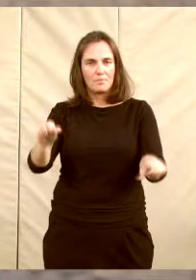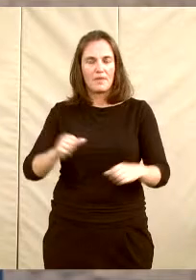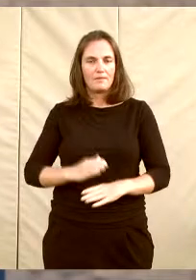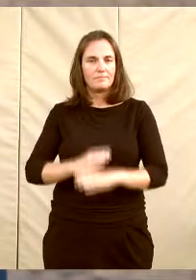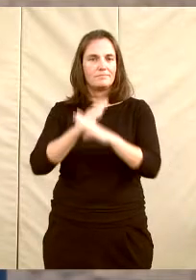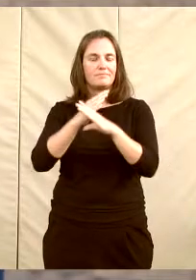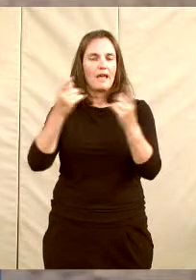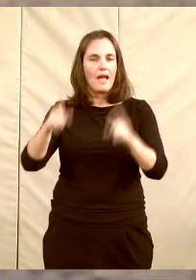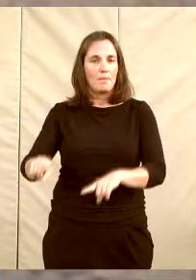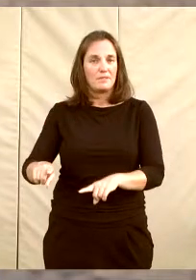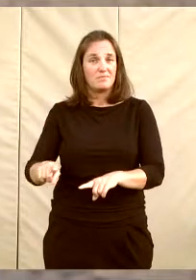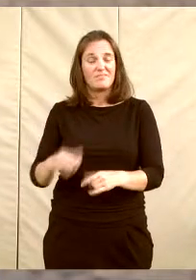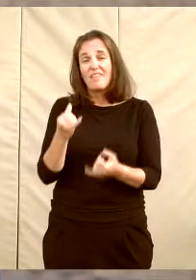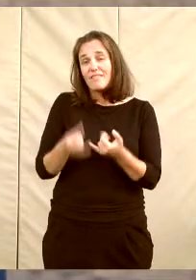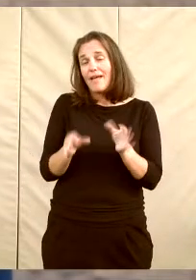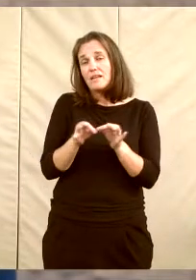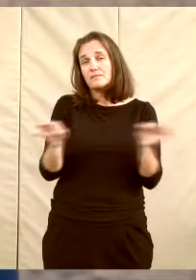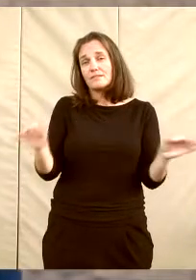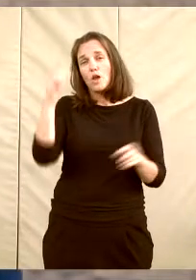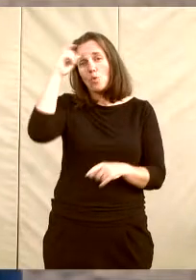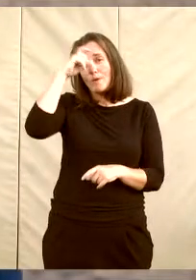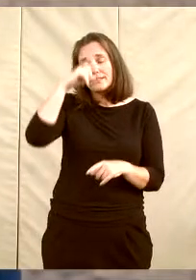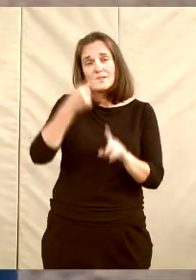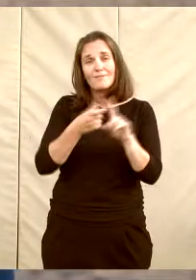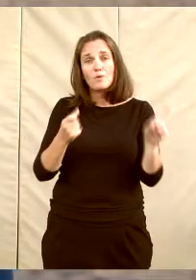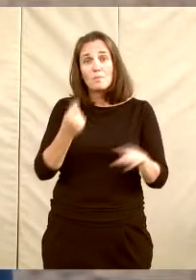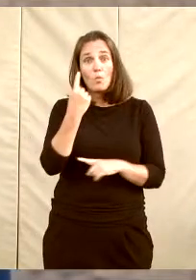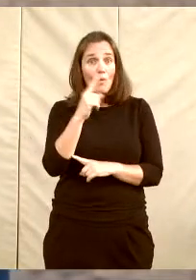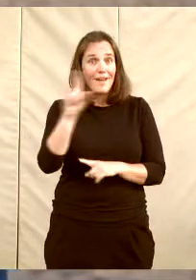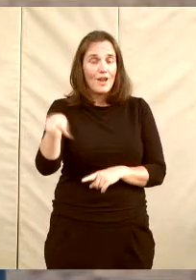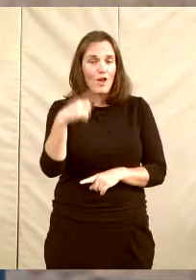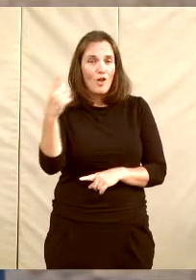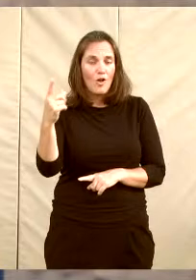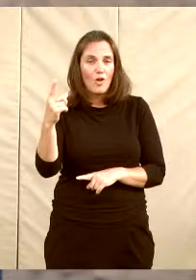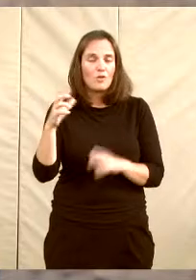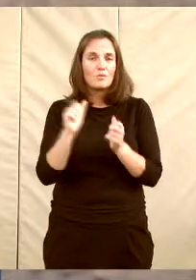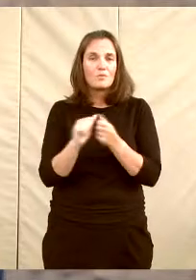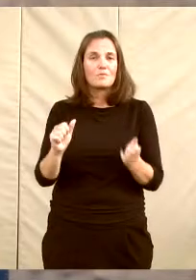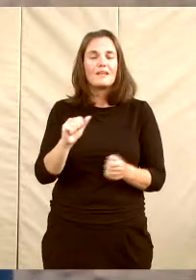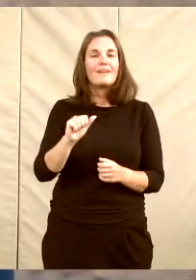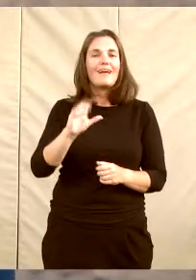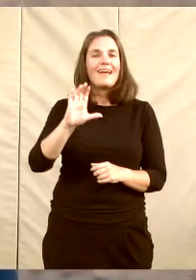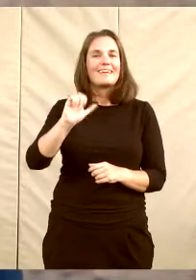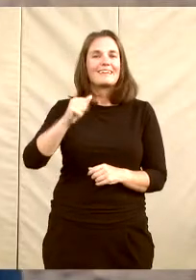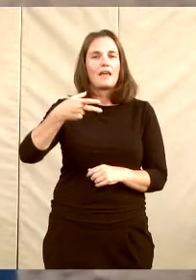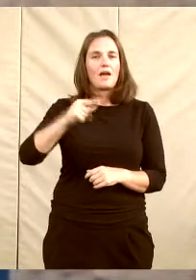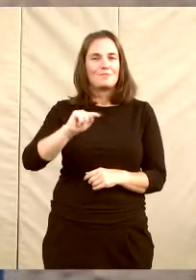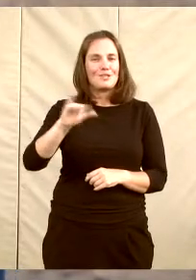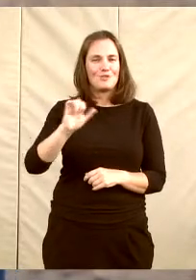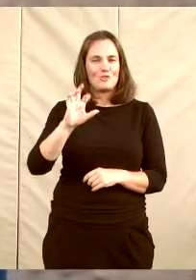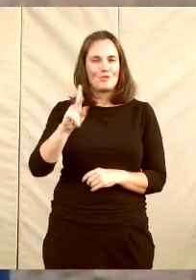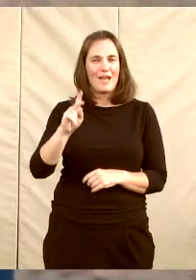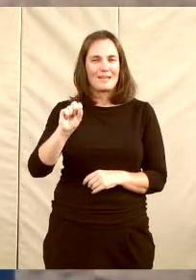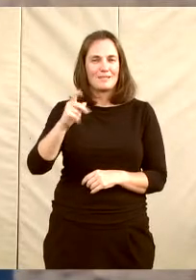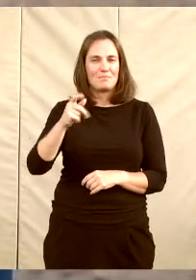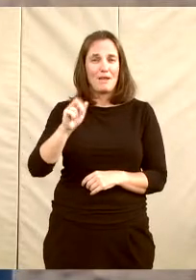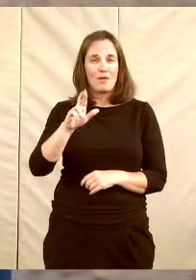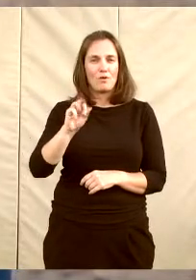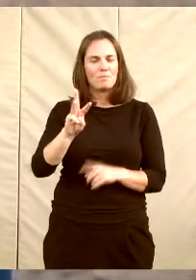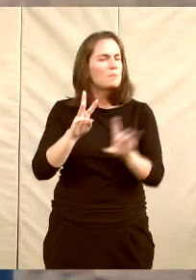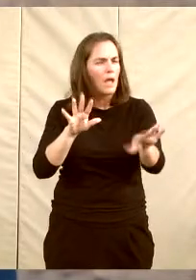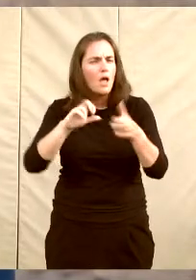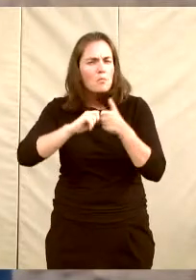with tonight is a little bit of wisdom from the one and only Captain Jack Sparrow. The problem is not the